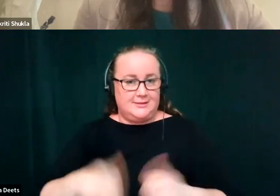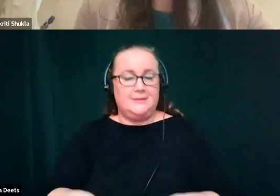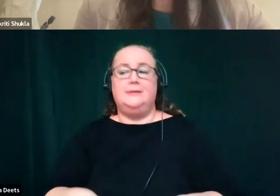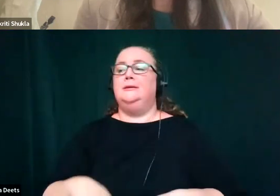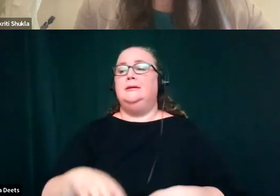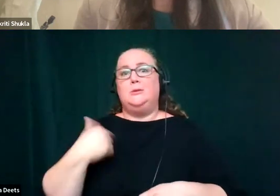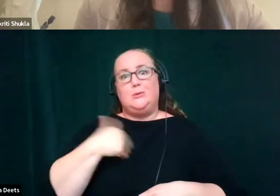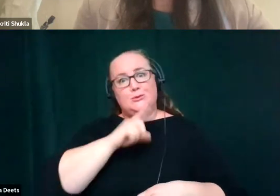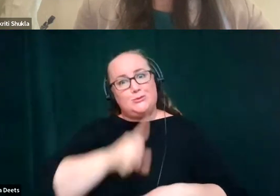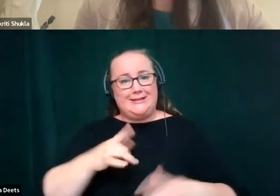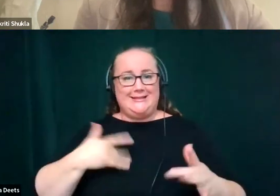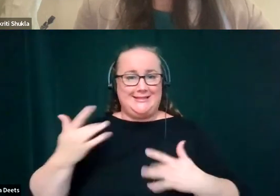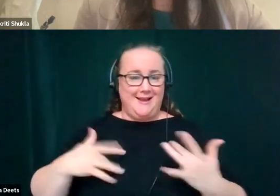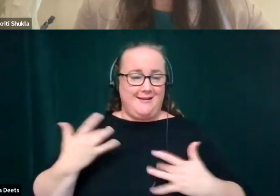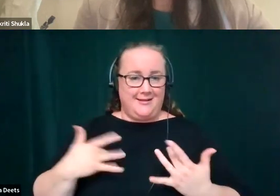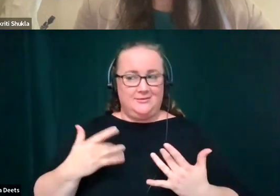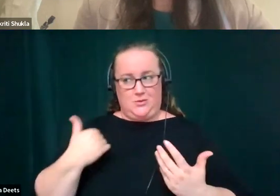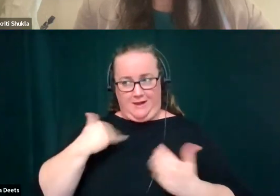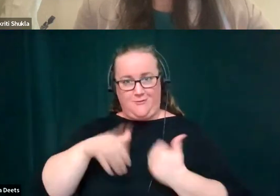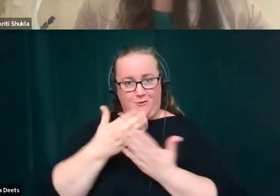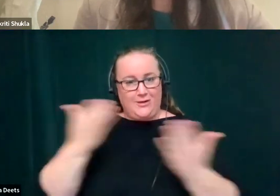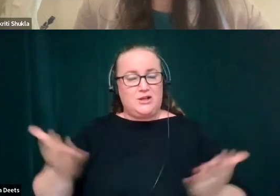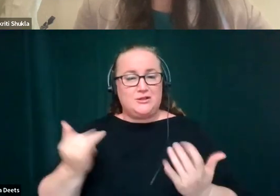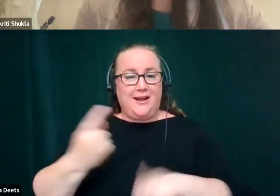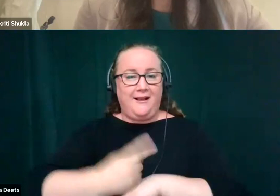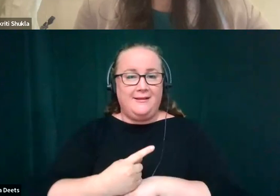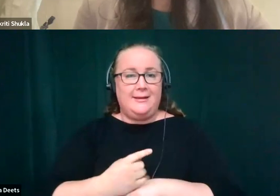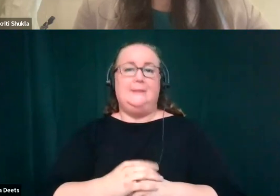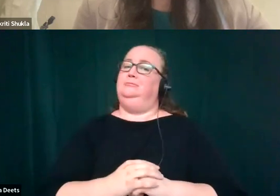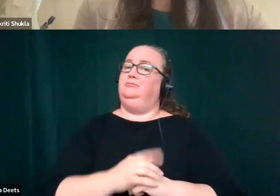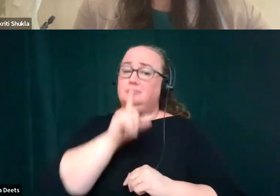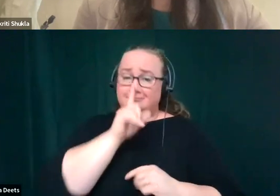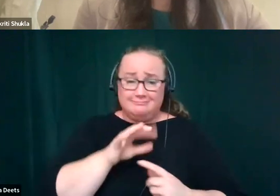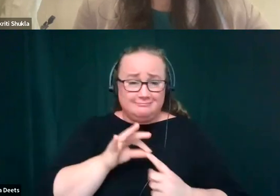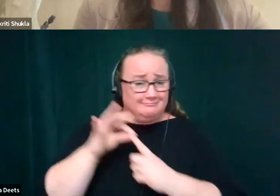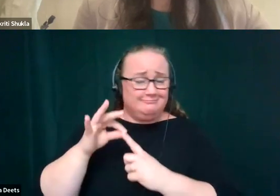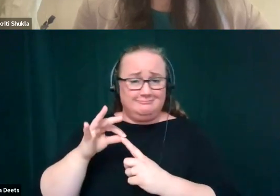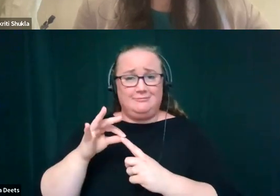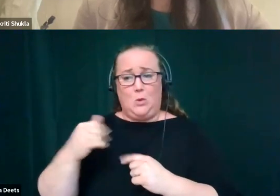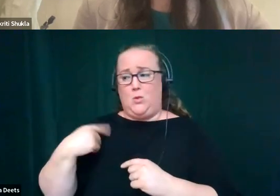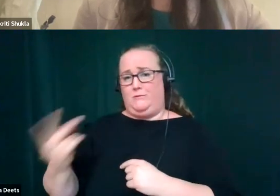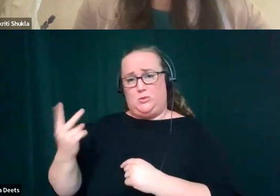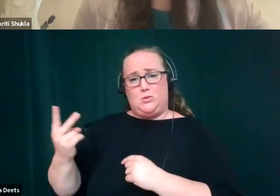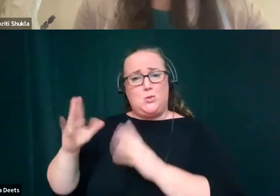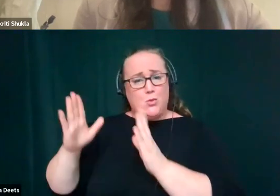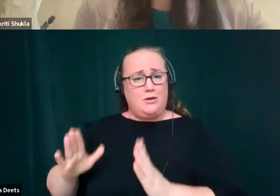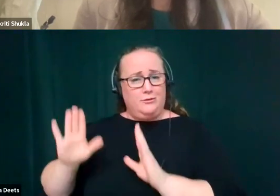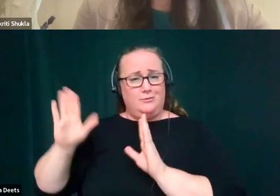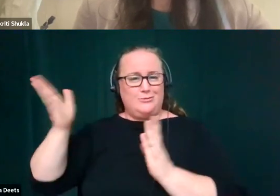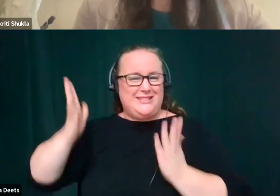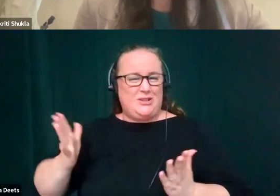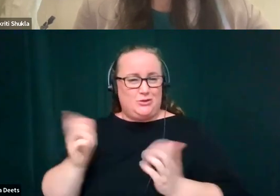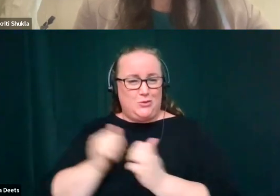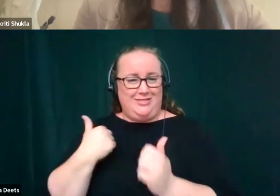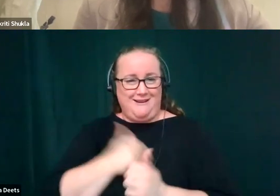so excited to have everybody here with us today, and especially to have these two incredible presenters with us,